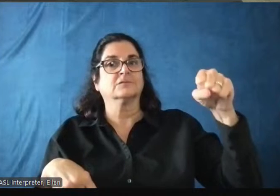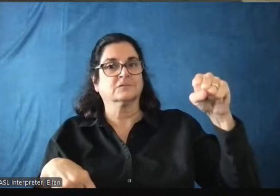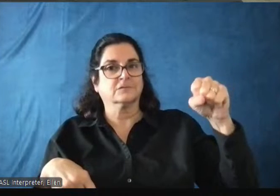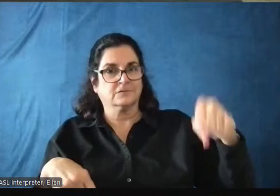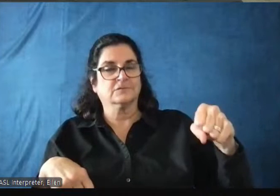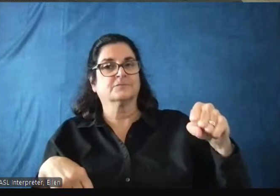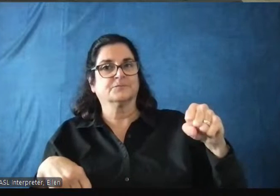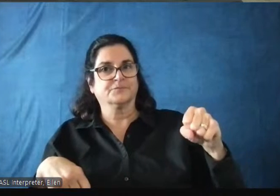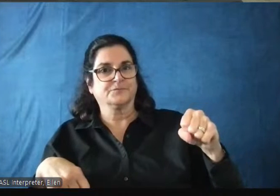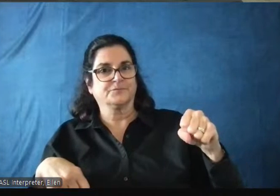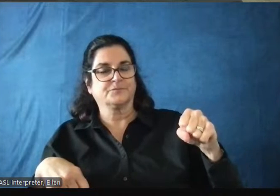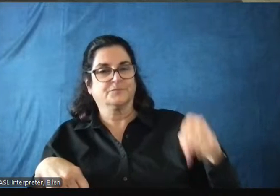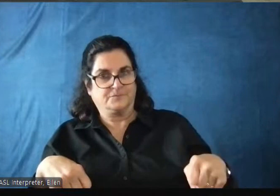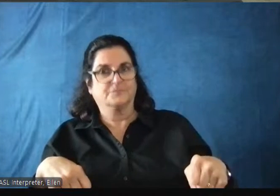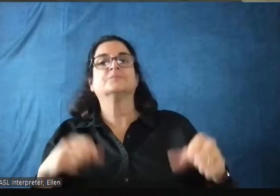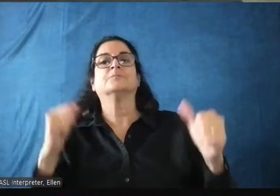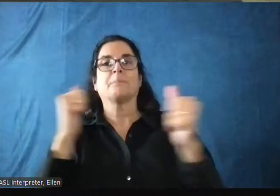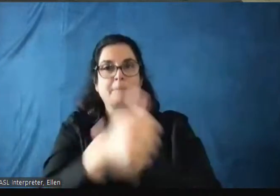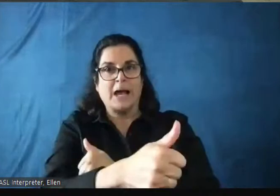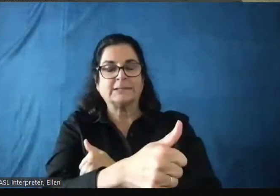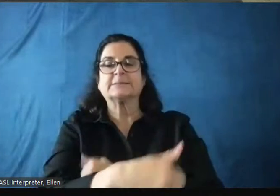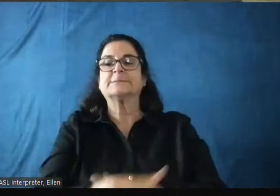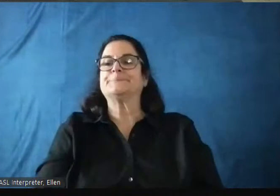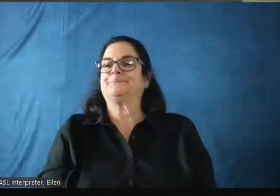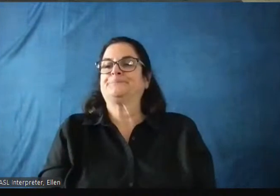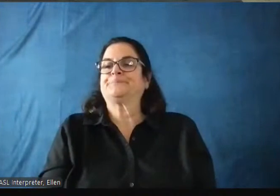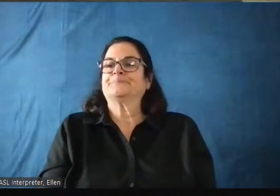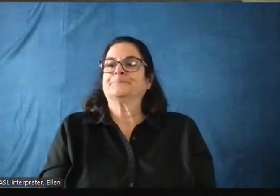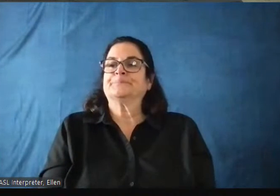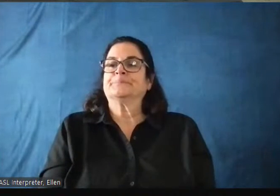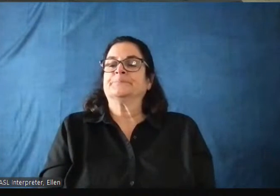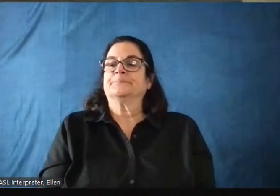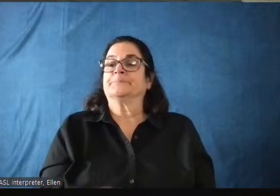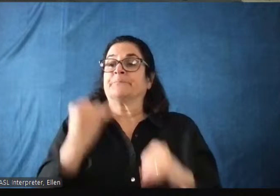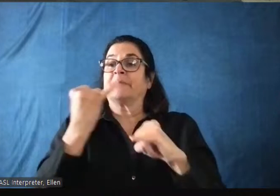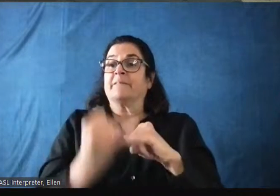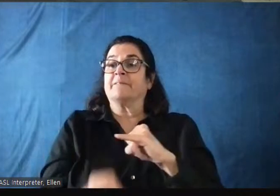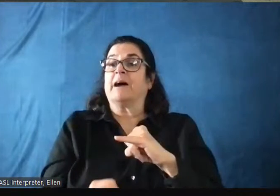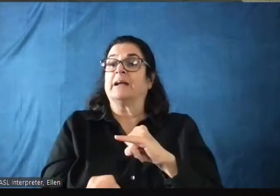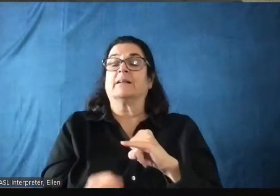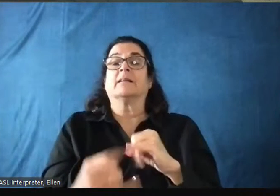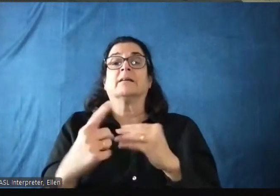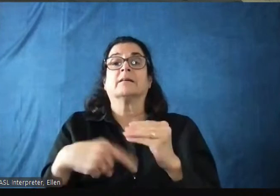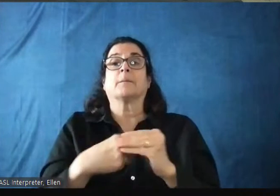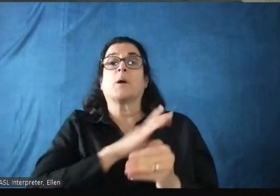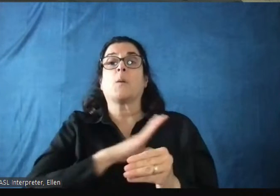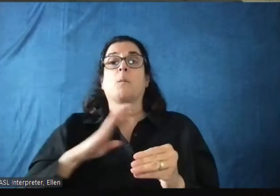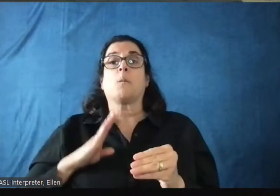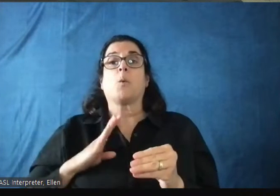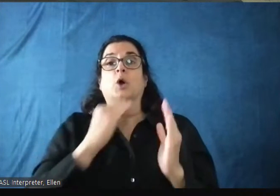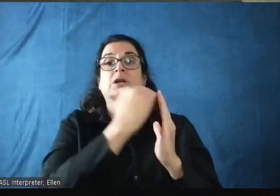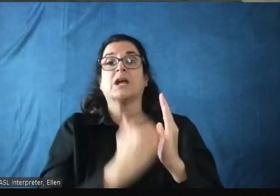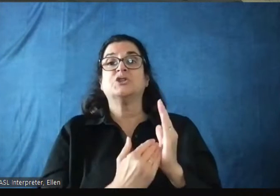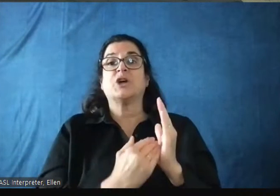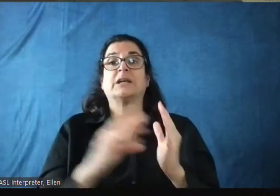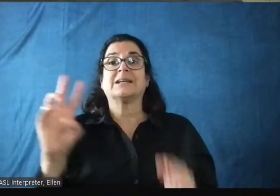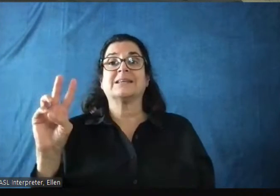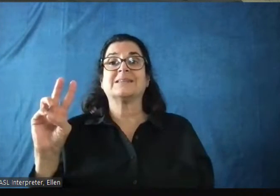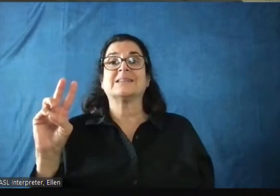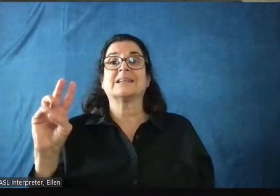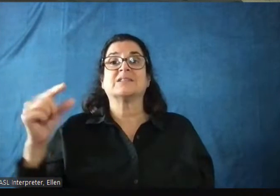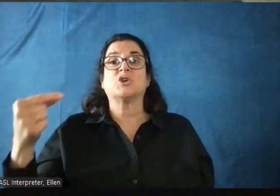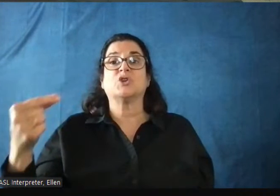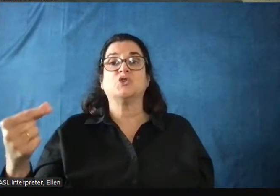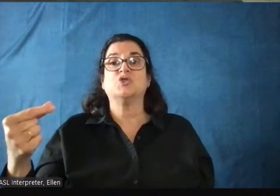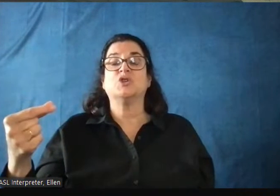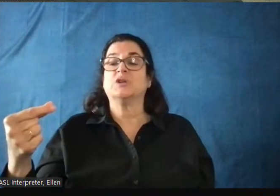Yes. Director Eady? Yes. The motion passes. Finally, in connection with Board Agenda Item 6G, the board reviewed an